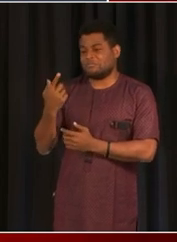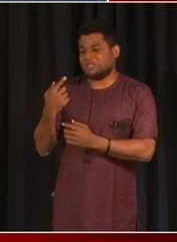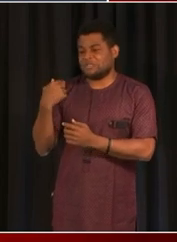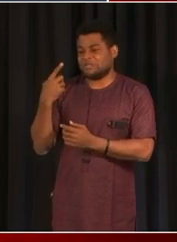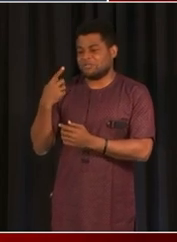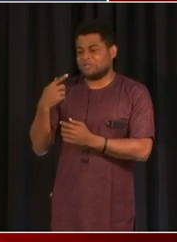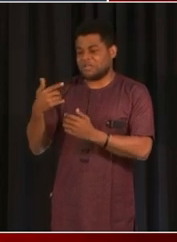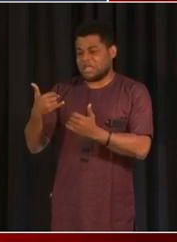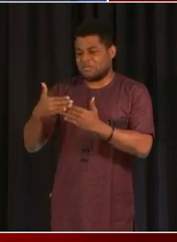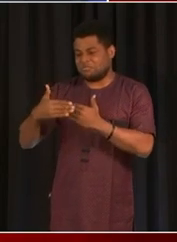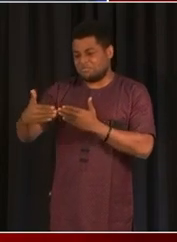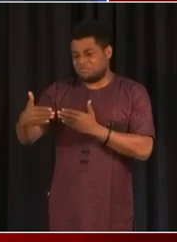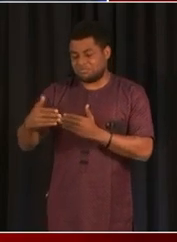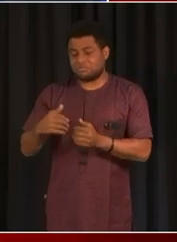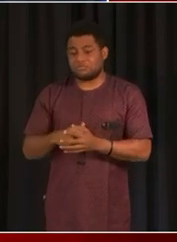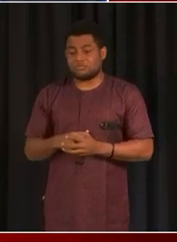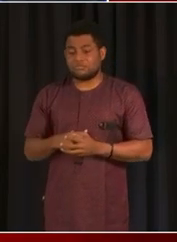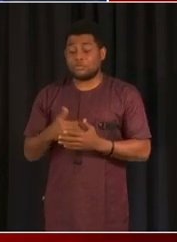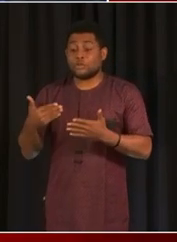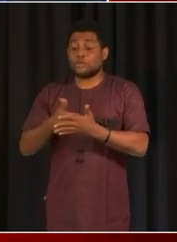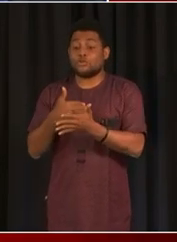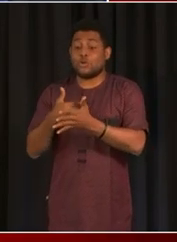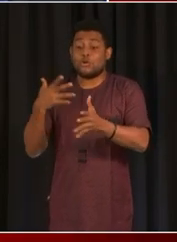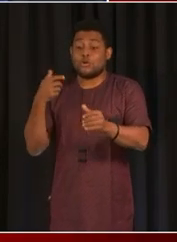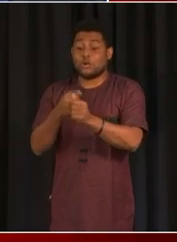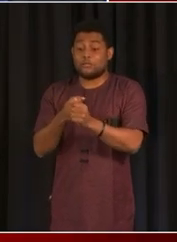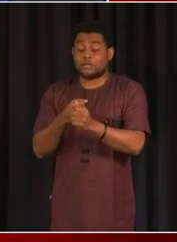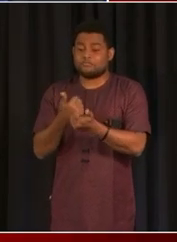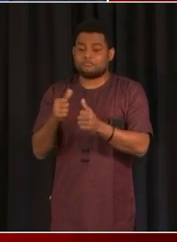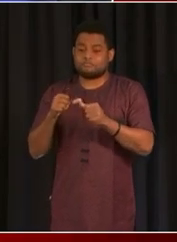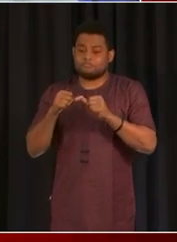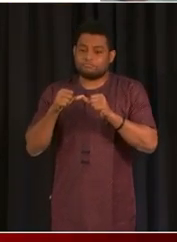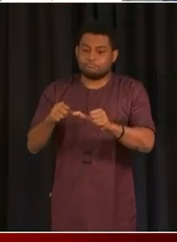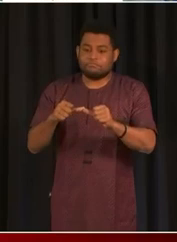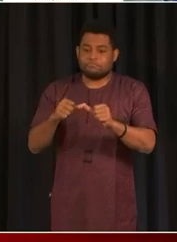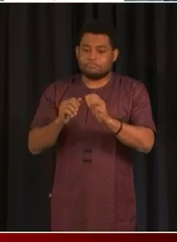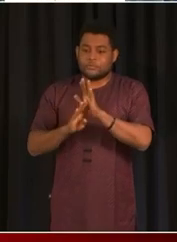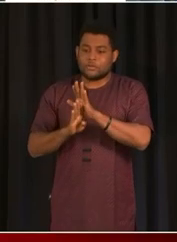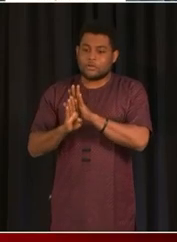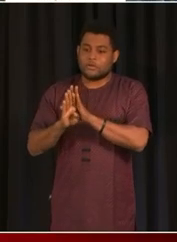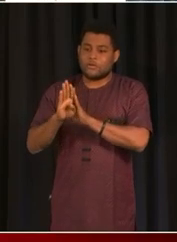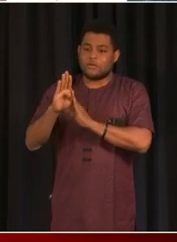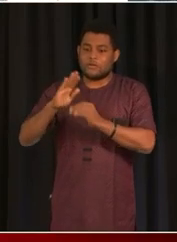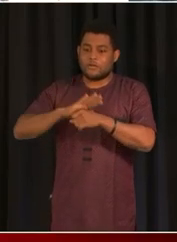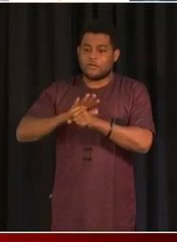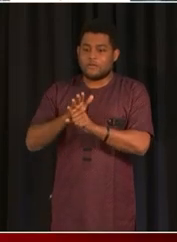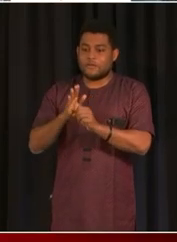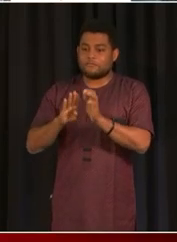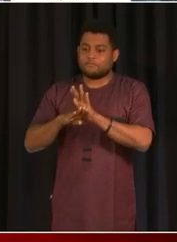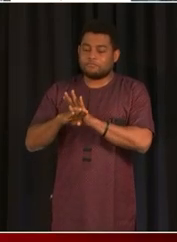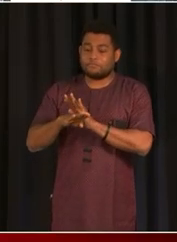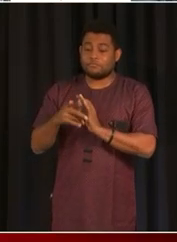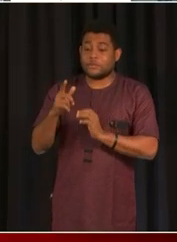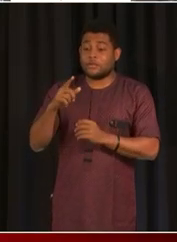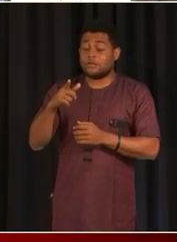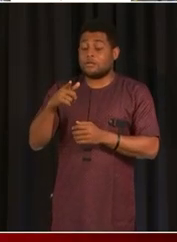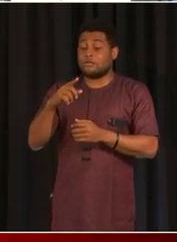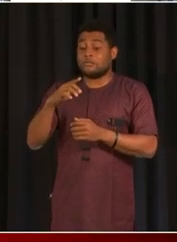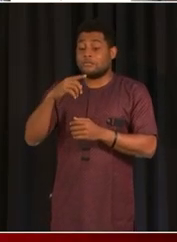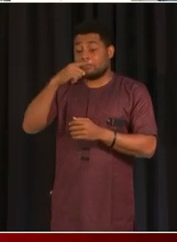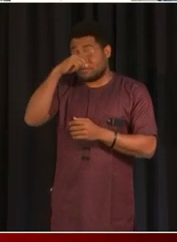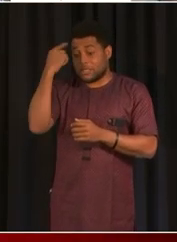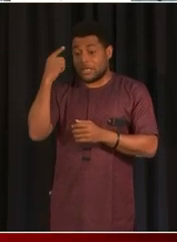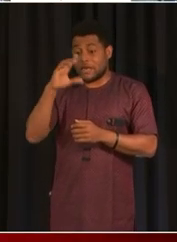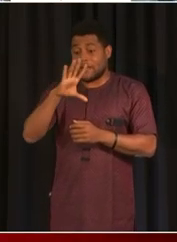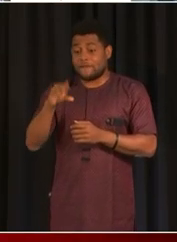an update today. Our daily case rate continues to rise, largely driven by the rate of transmission